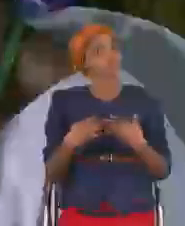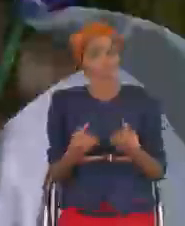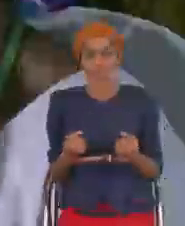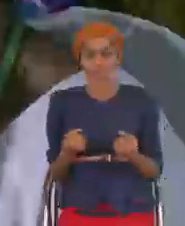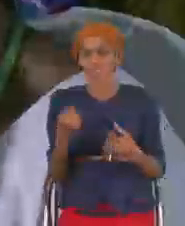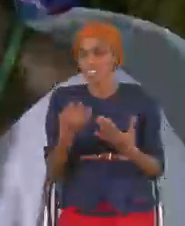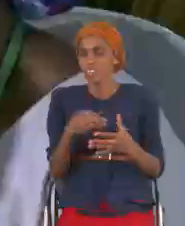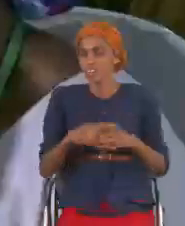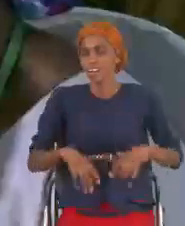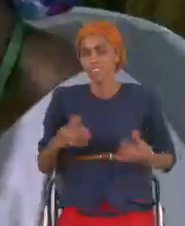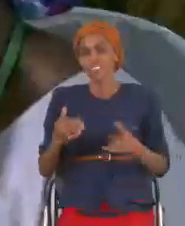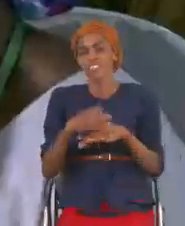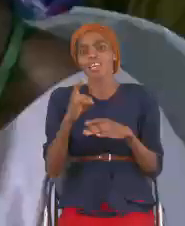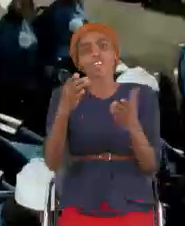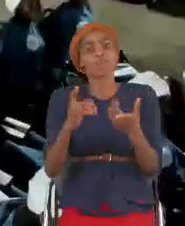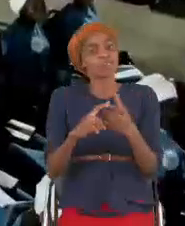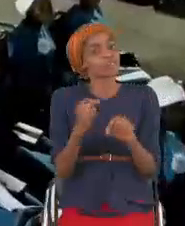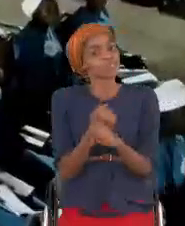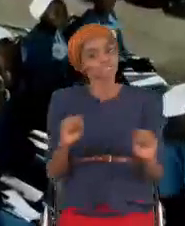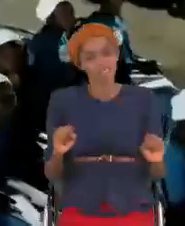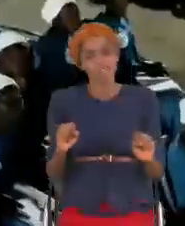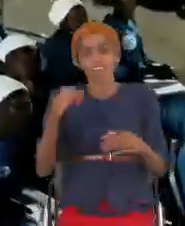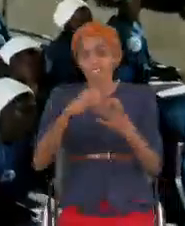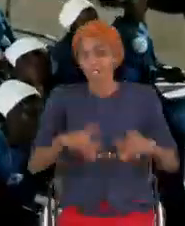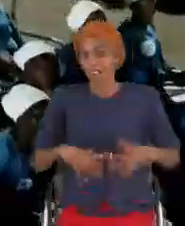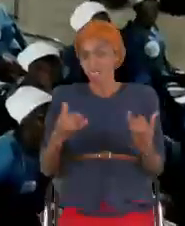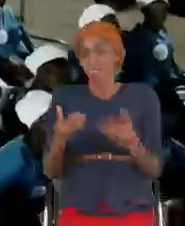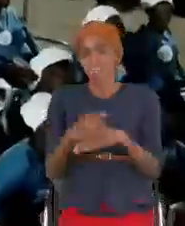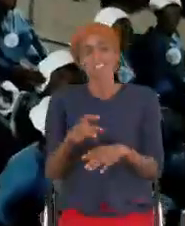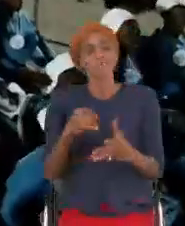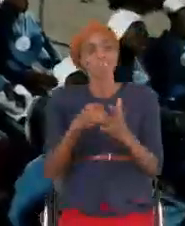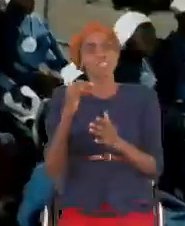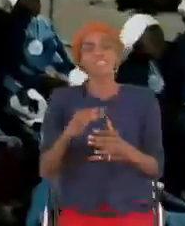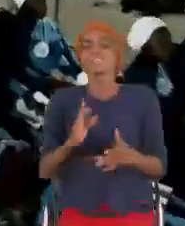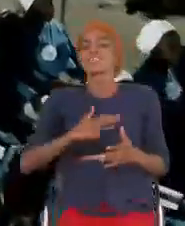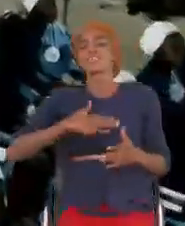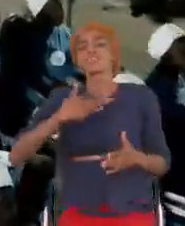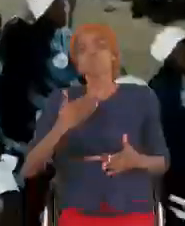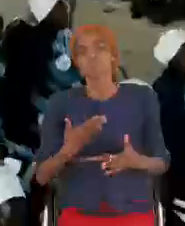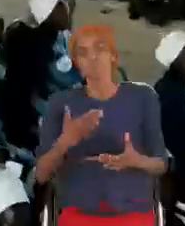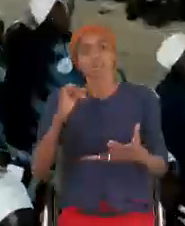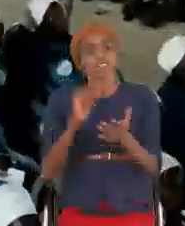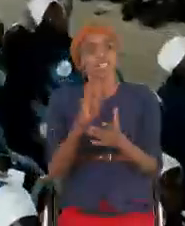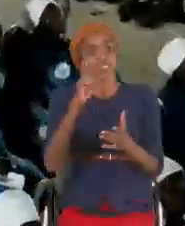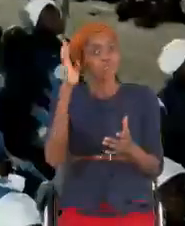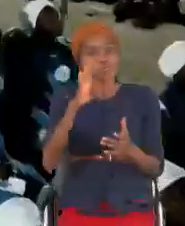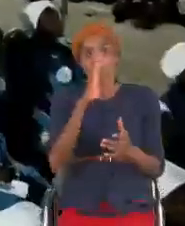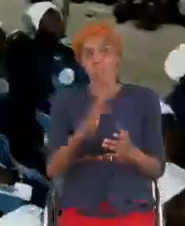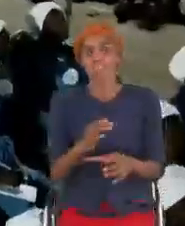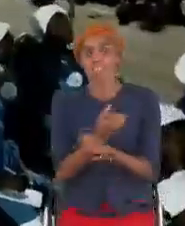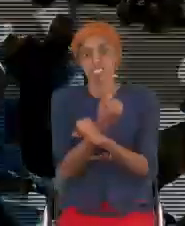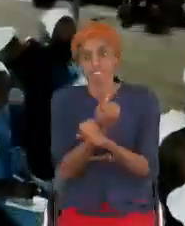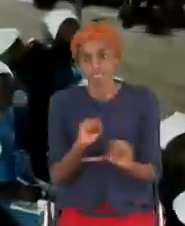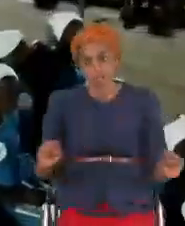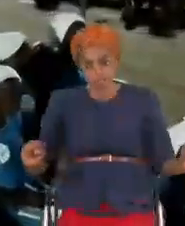life tonight, he wants to save. In your life tonight, it is his will that you should be saved. Because